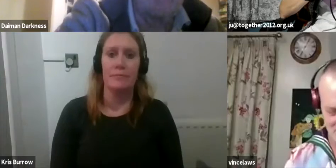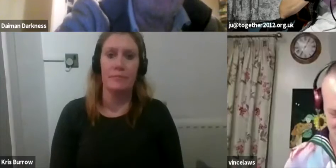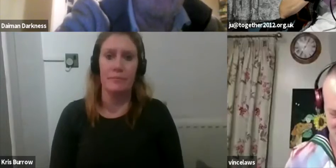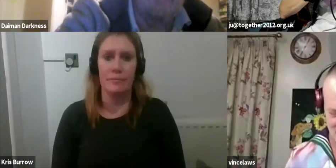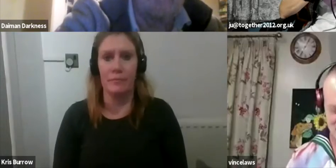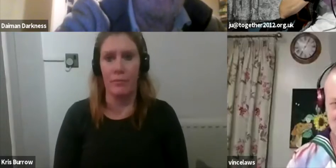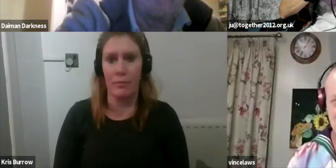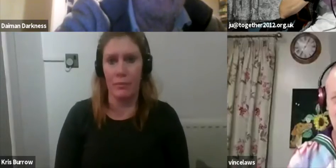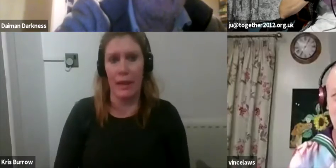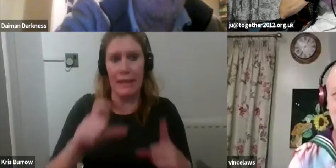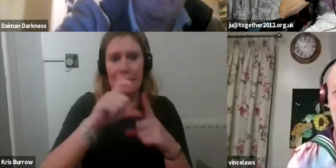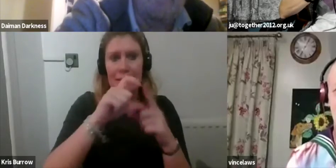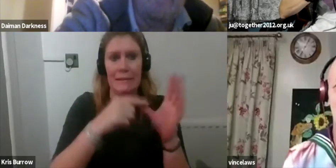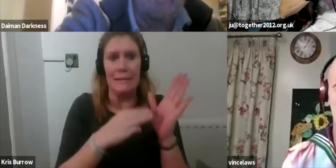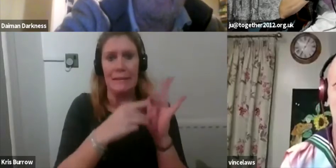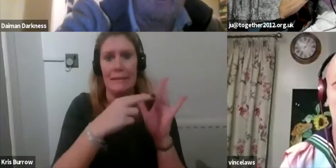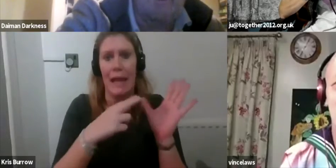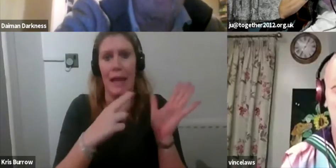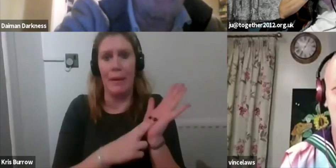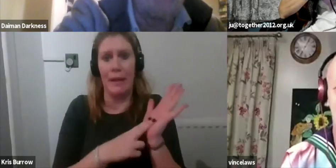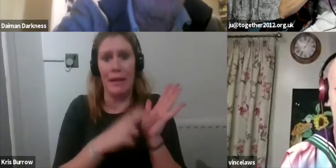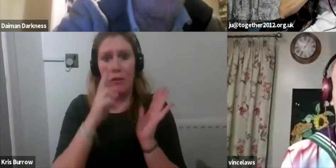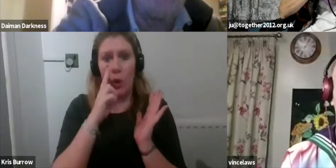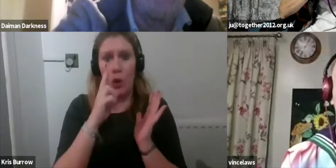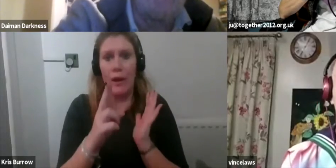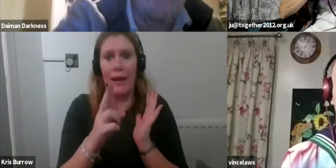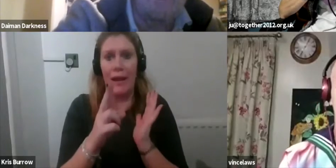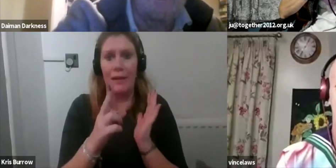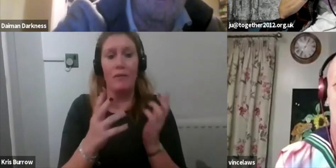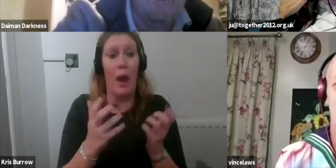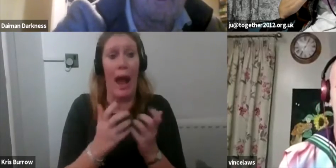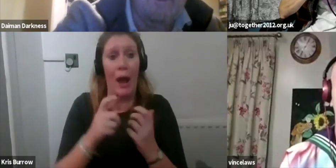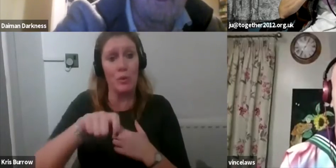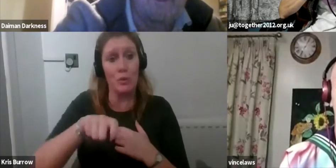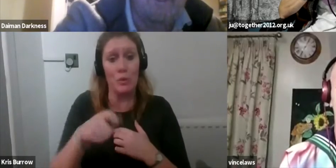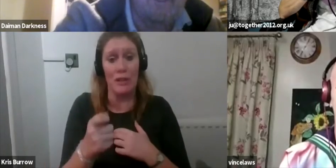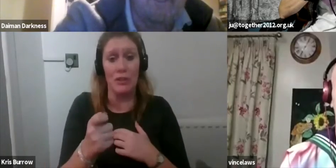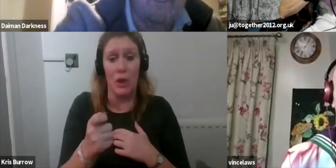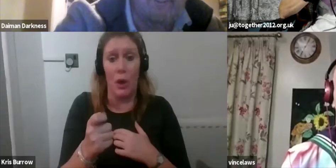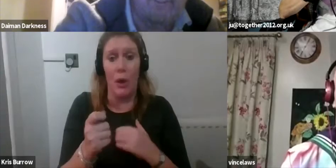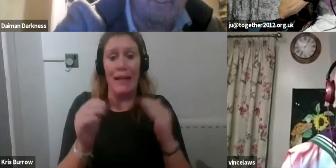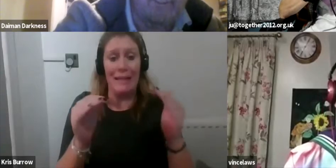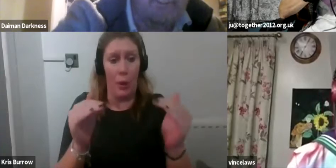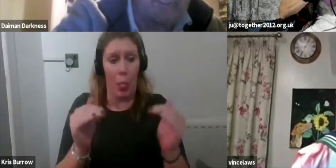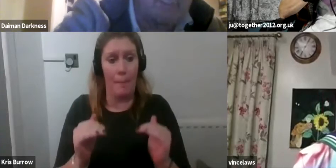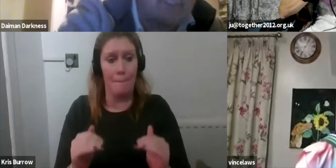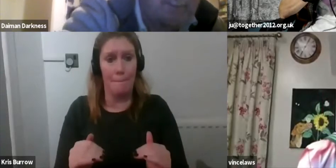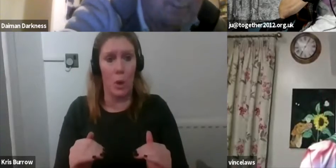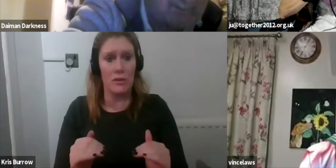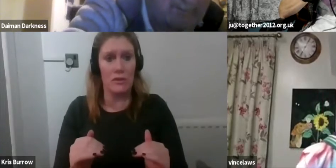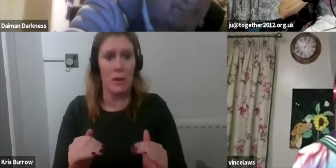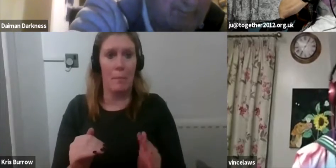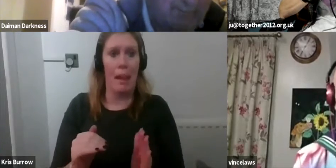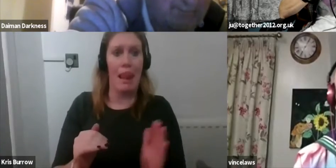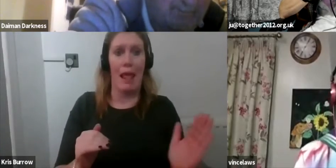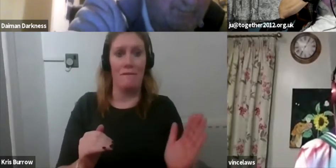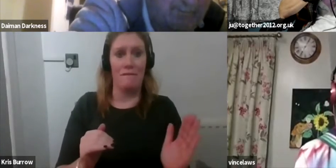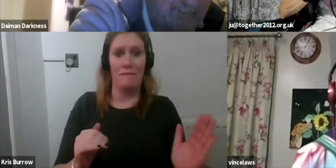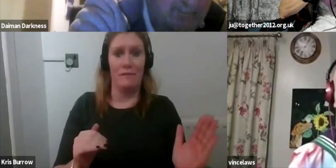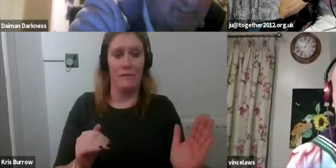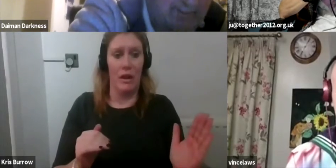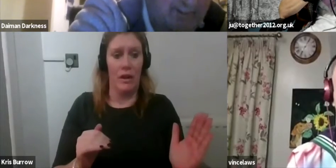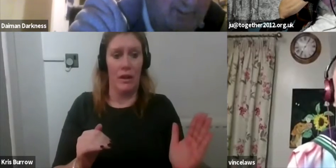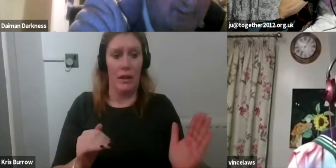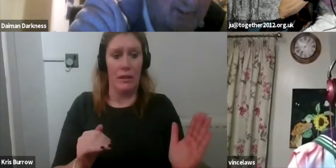So, Damien, if you're still looking for the mute button, on mine, it's on the bottom left corner of the screen. It's